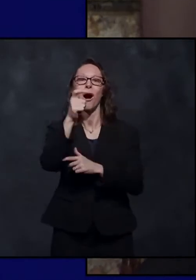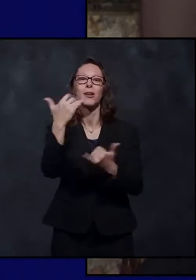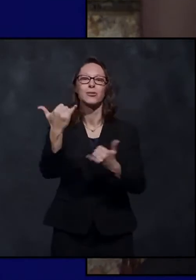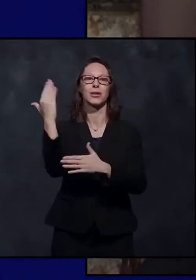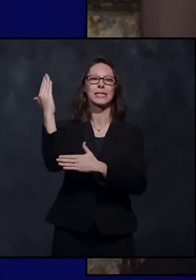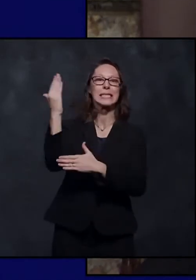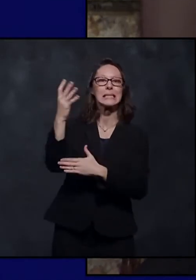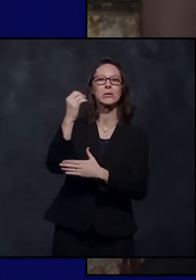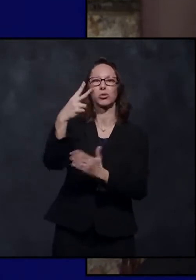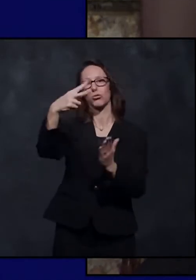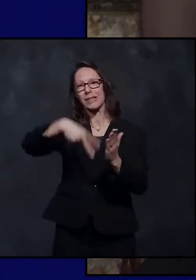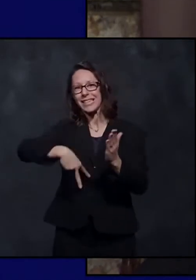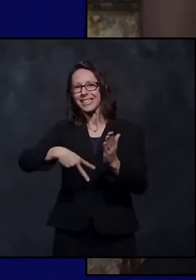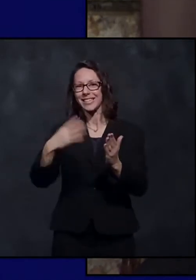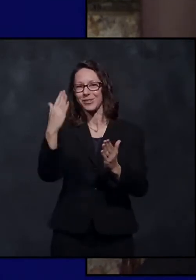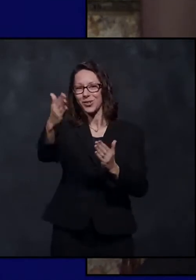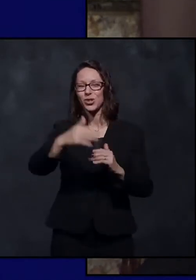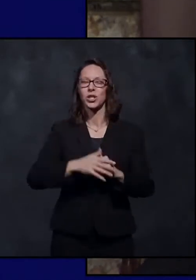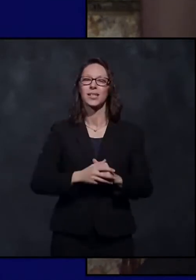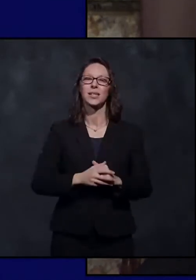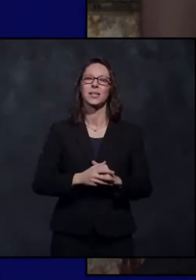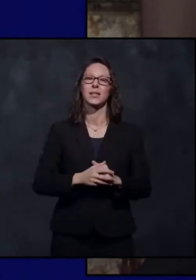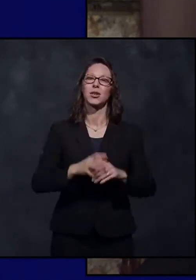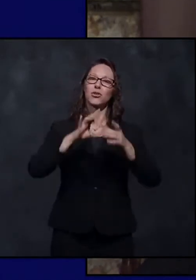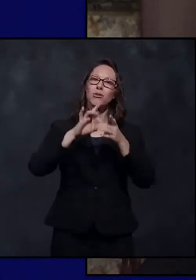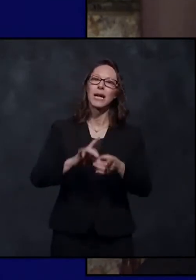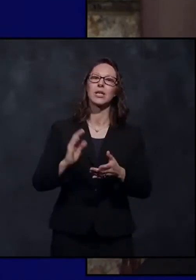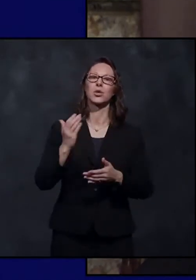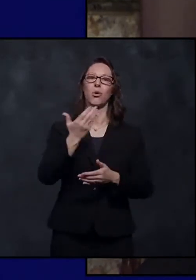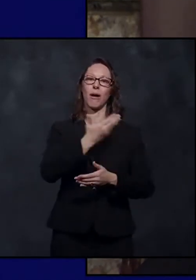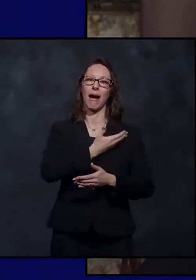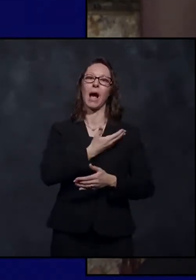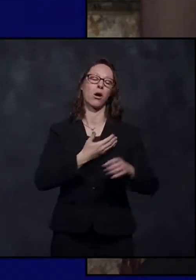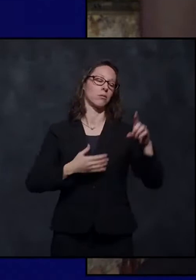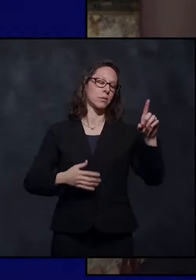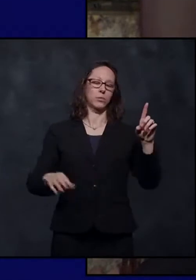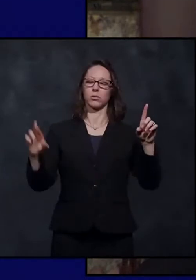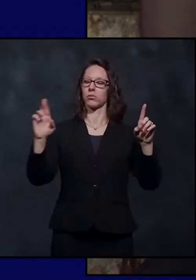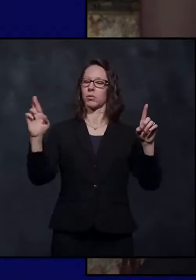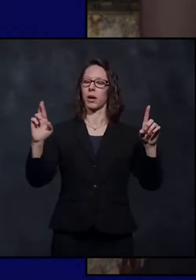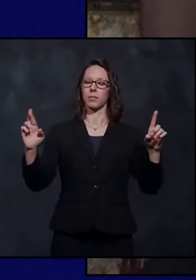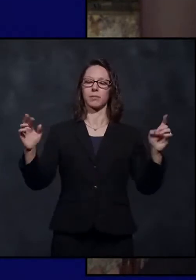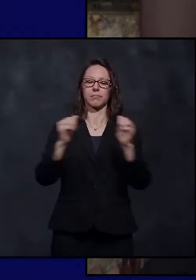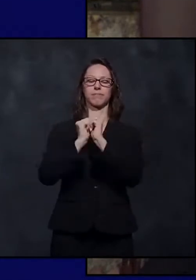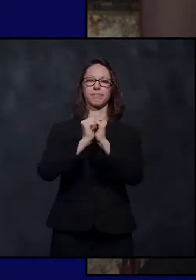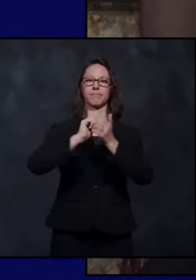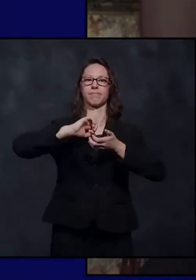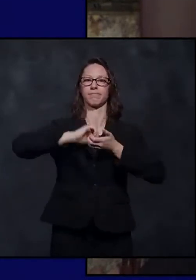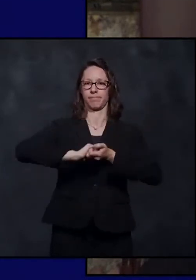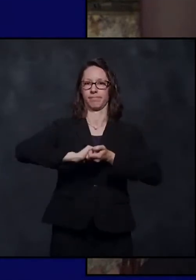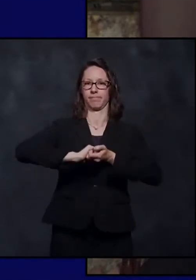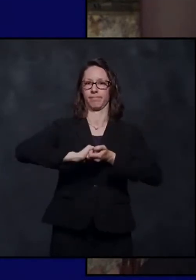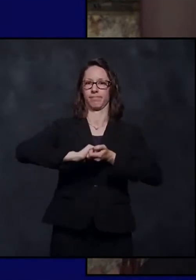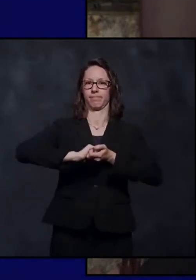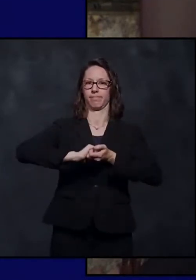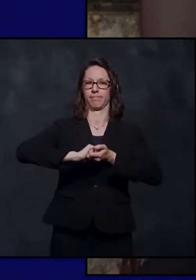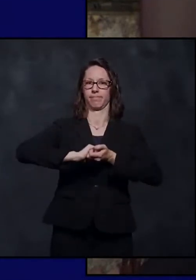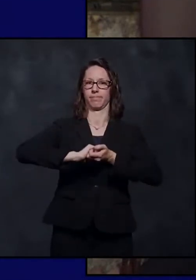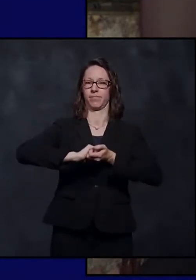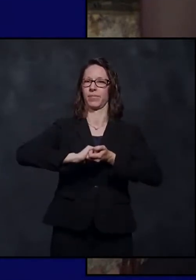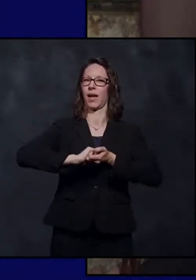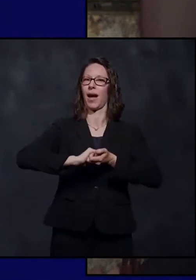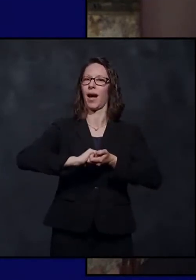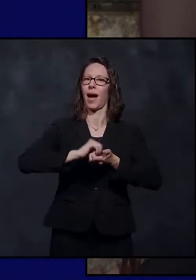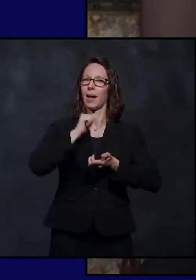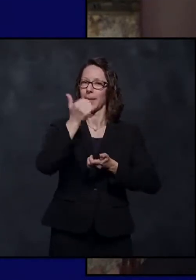sometime in the future. It's about our brand of partisan politics. I'm not naive, and I know partisanship is